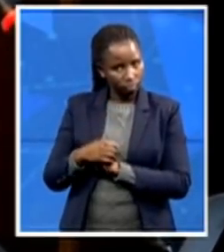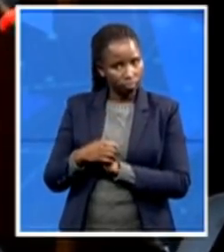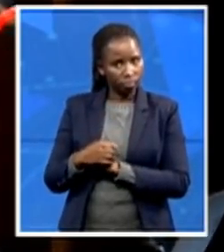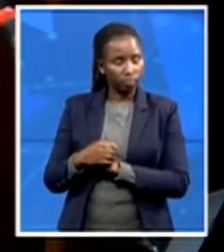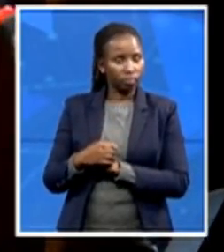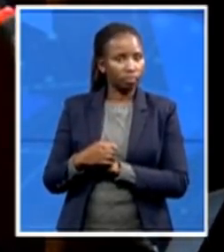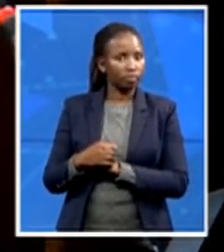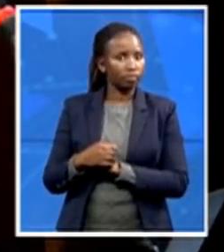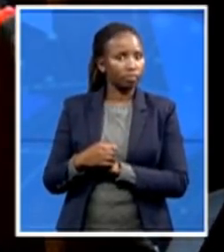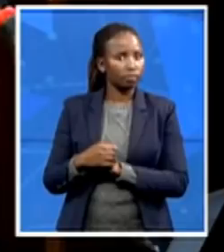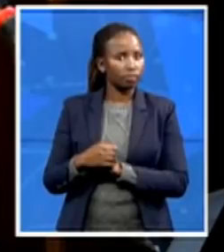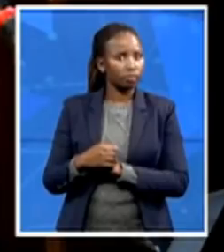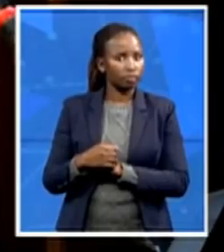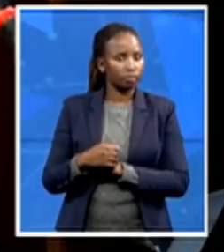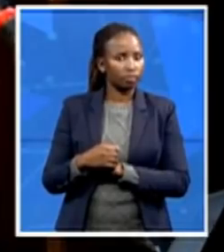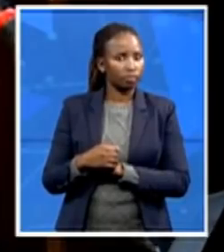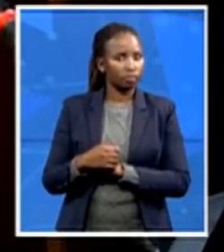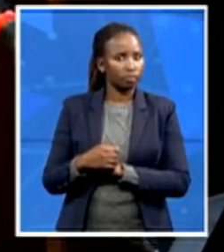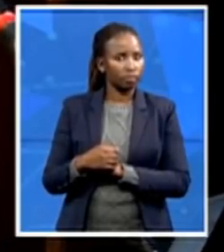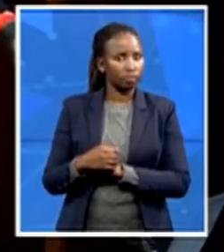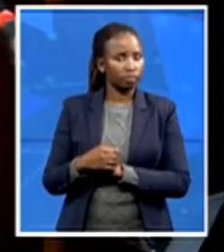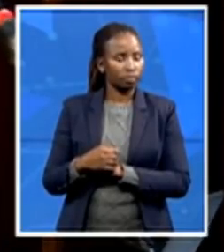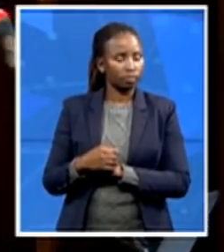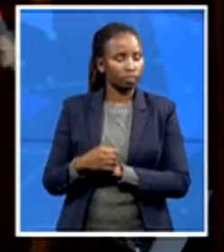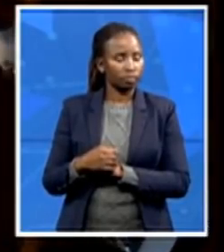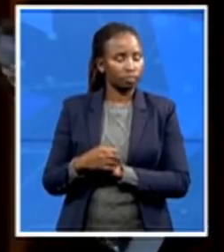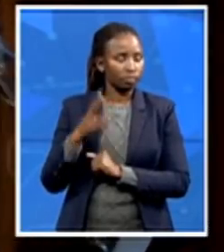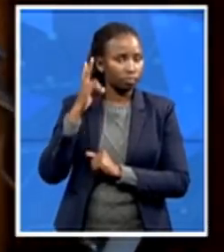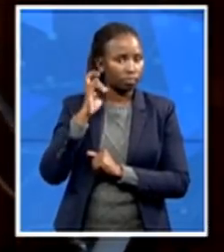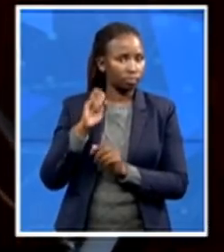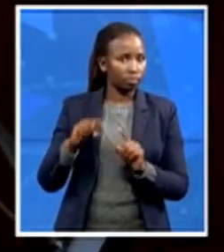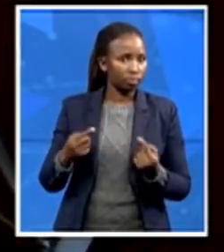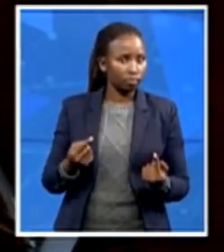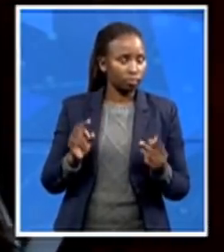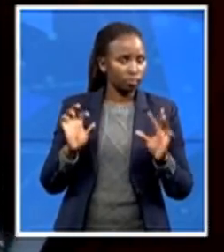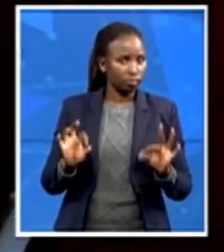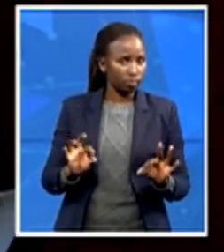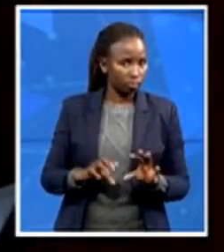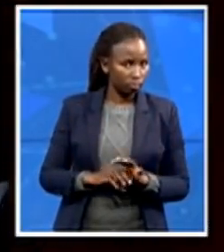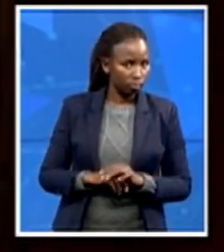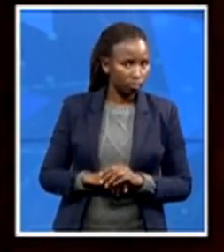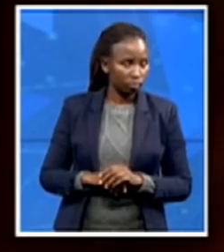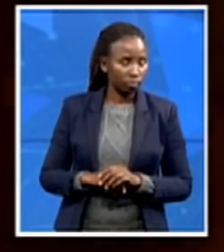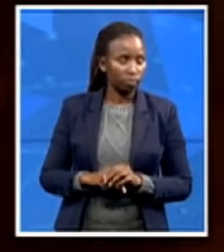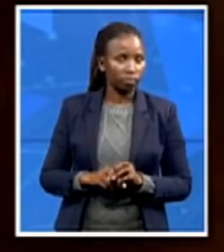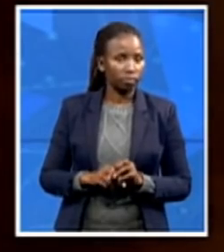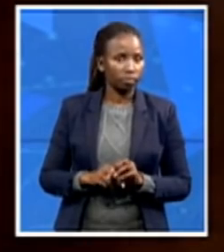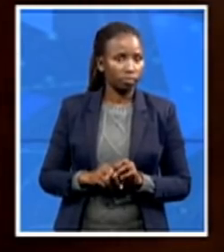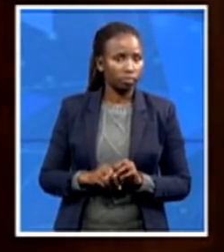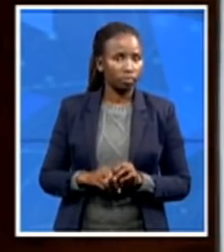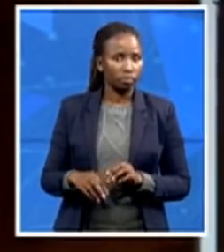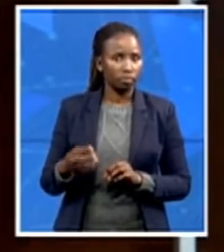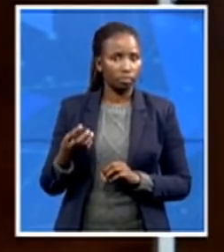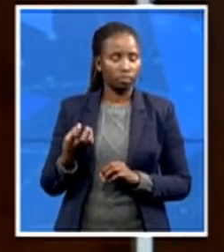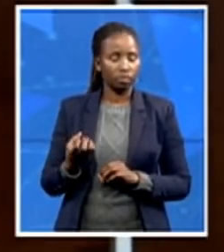to 10,000. With regards to his passport, Your Worship, that is in Mpumalanga. If we can just arrange with Lieutenant